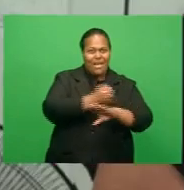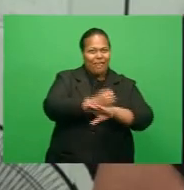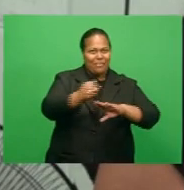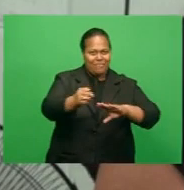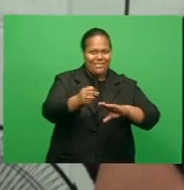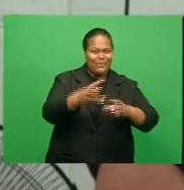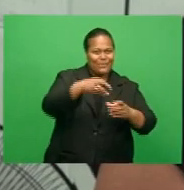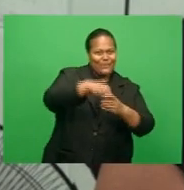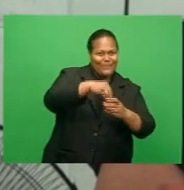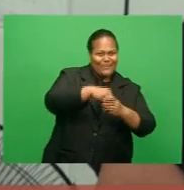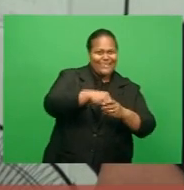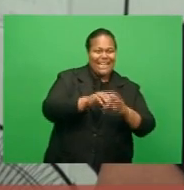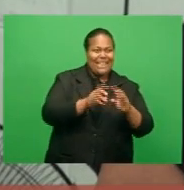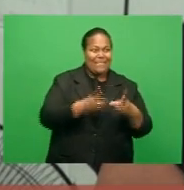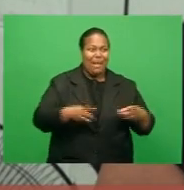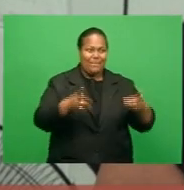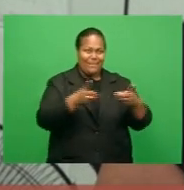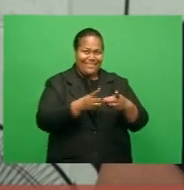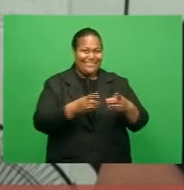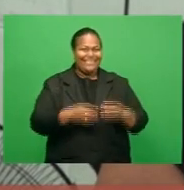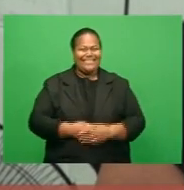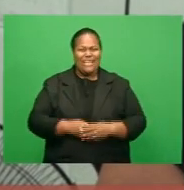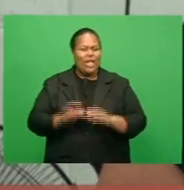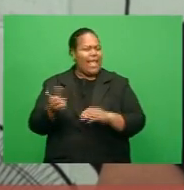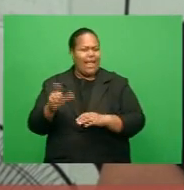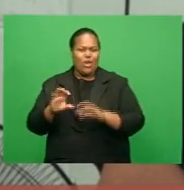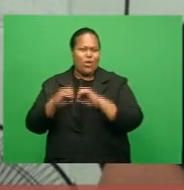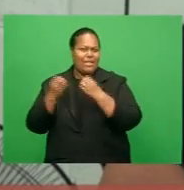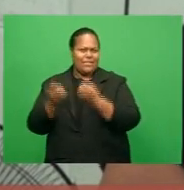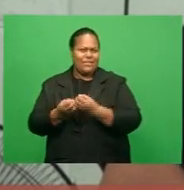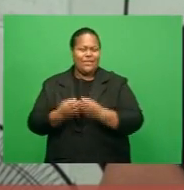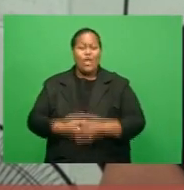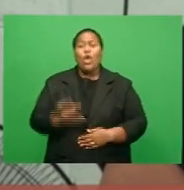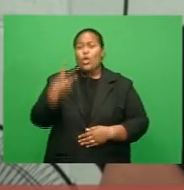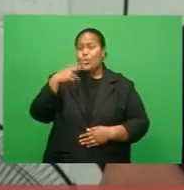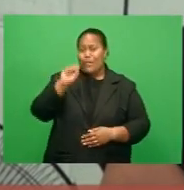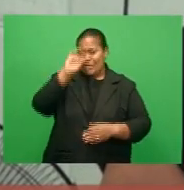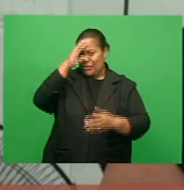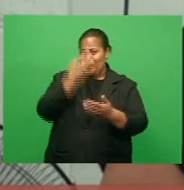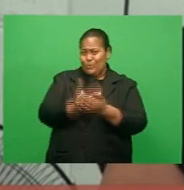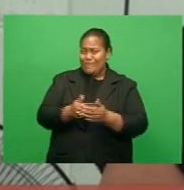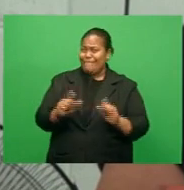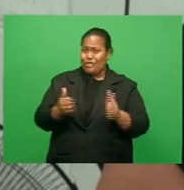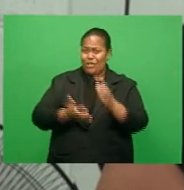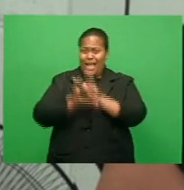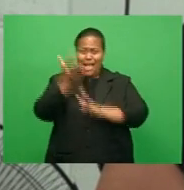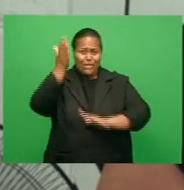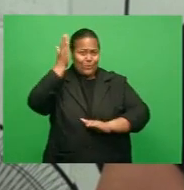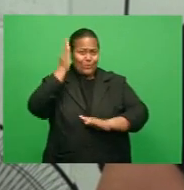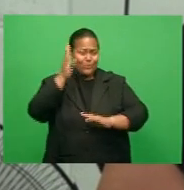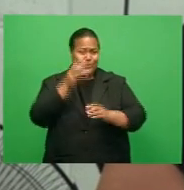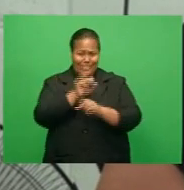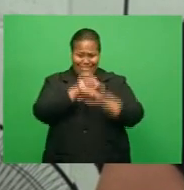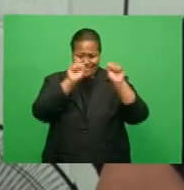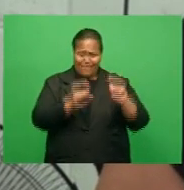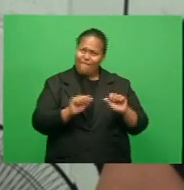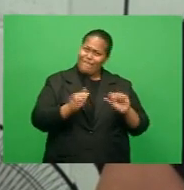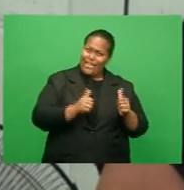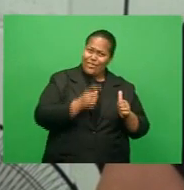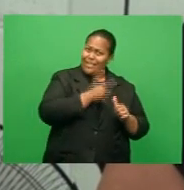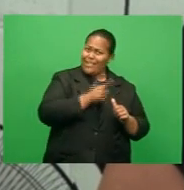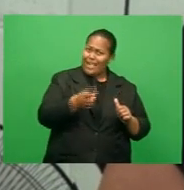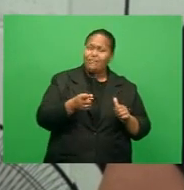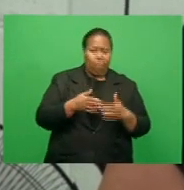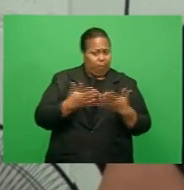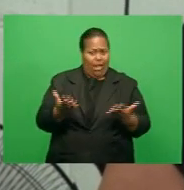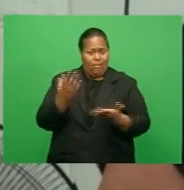organization. About 20 of the students who have gone through the high school system and also the university system are now very